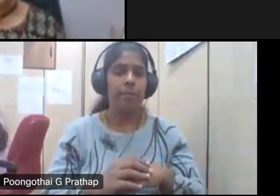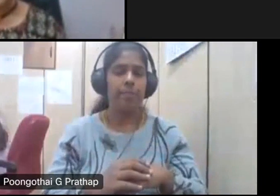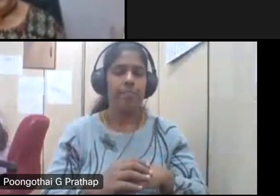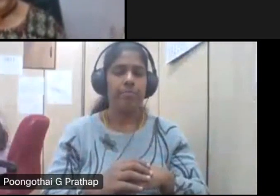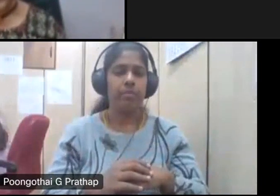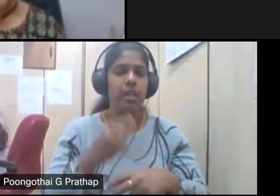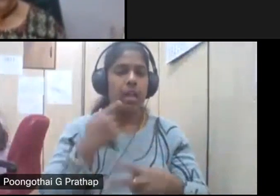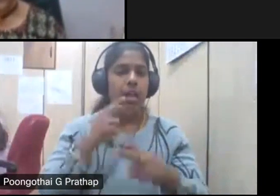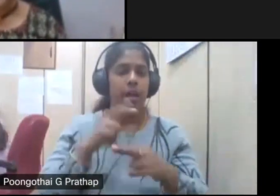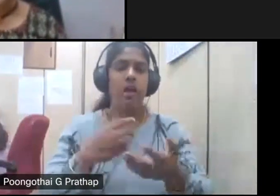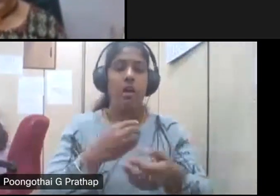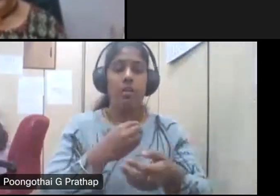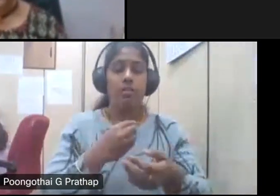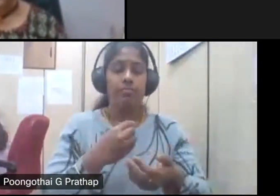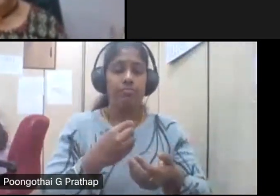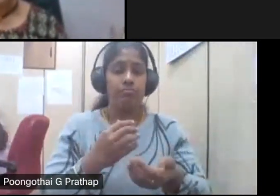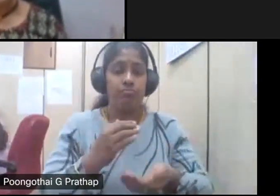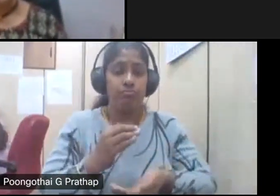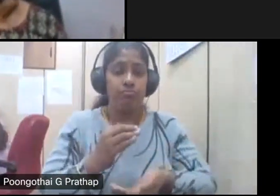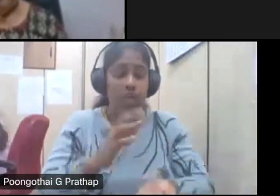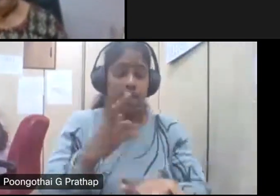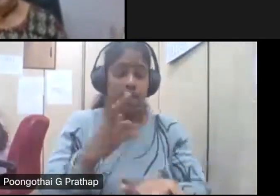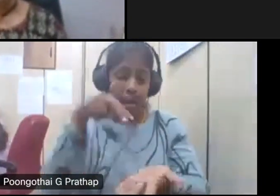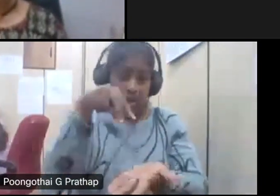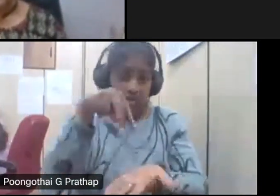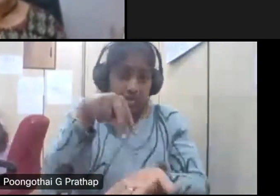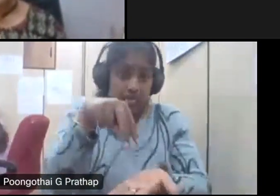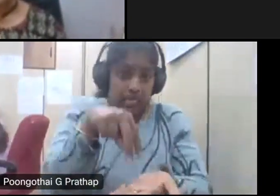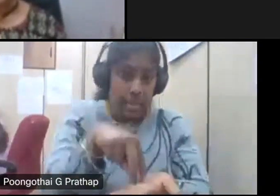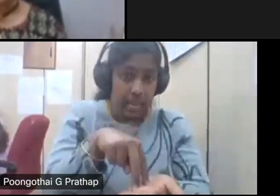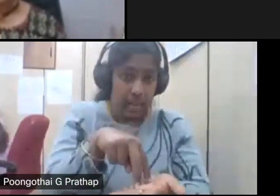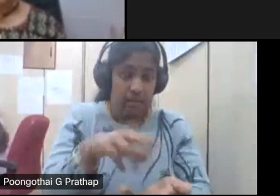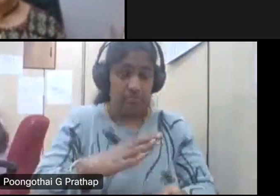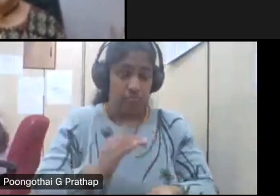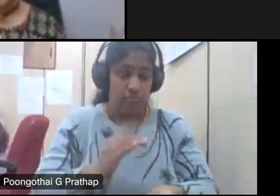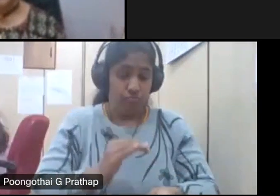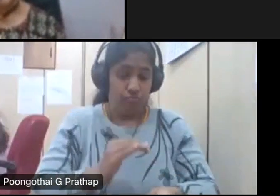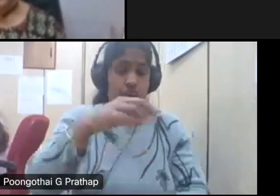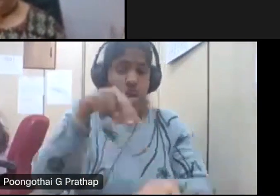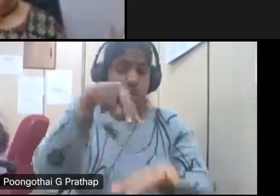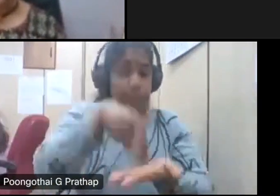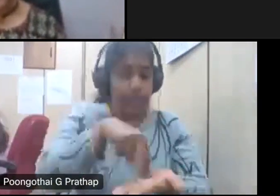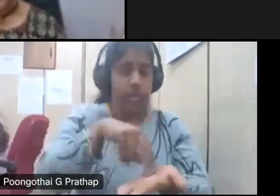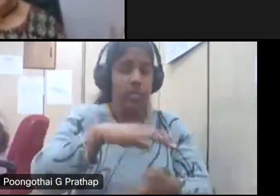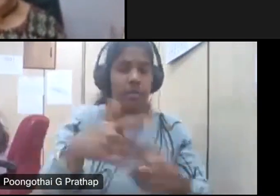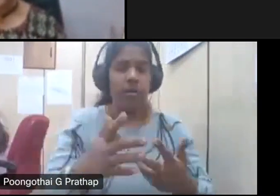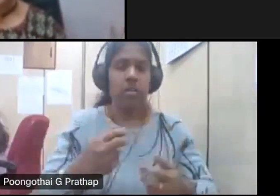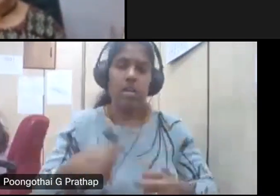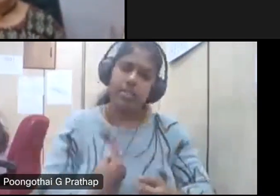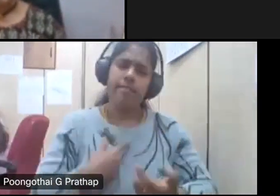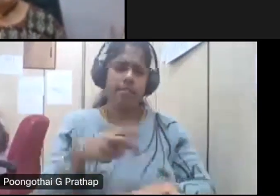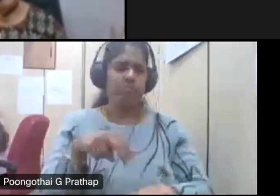child is able to stand erect without support to avoid premature degeneration of joints and abnormal